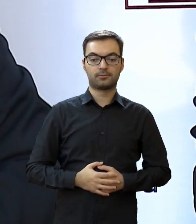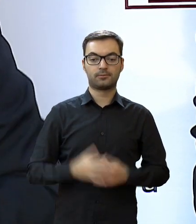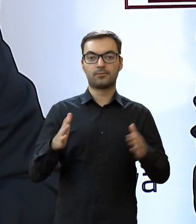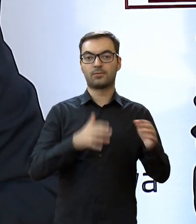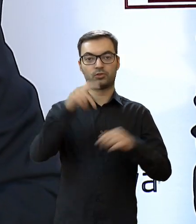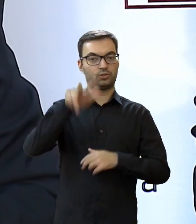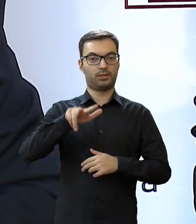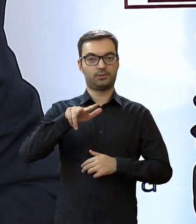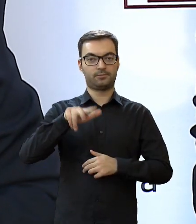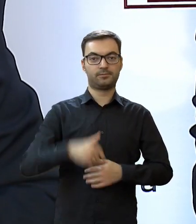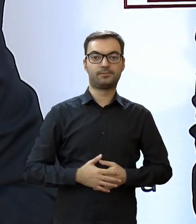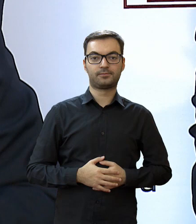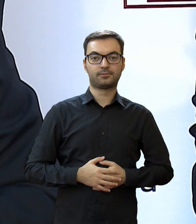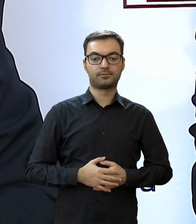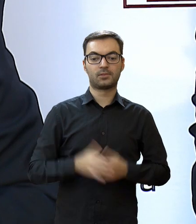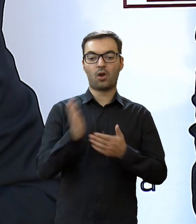with the turnout of